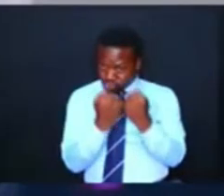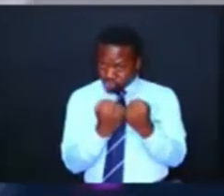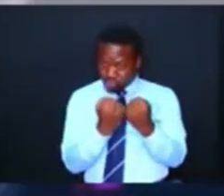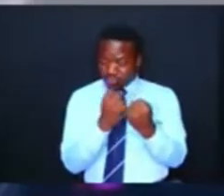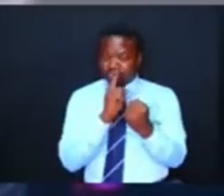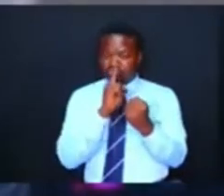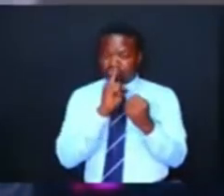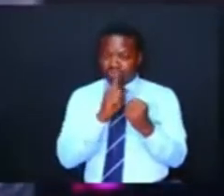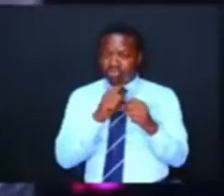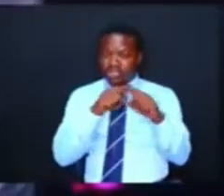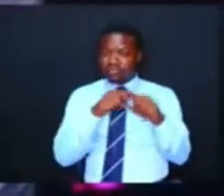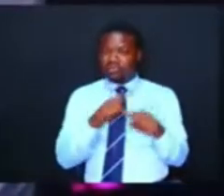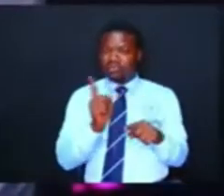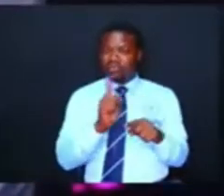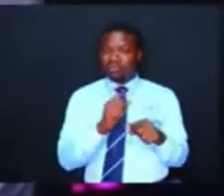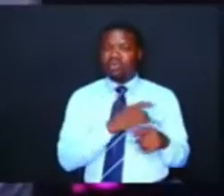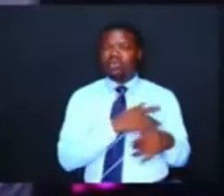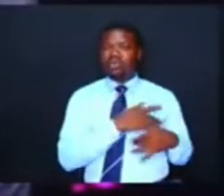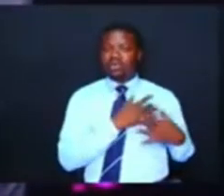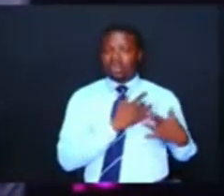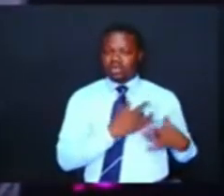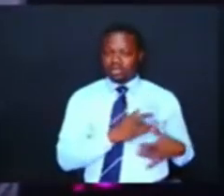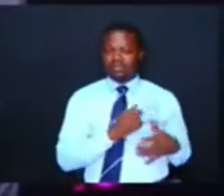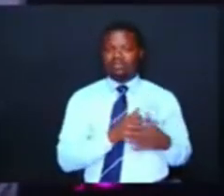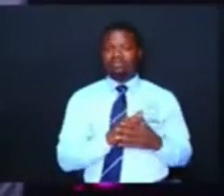Now, Ephesians 3 from